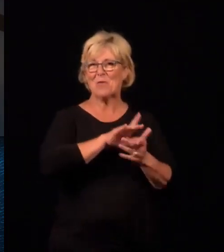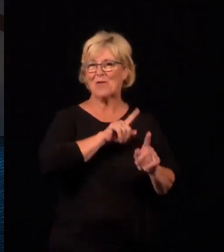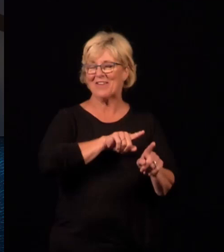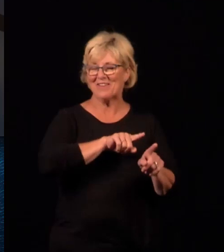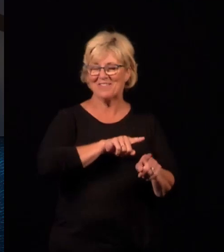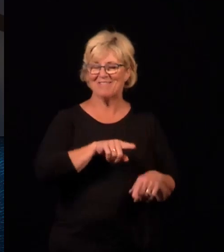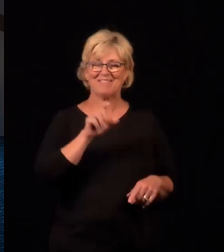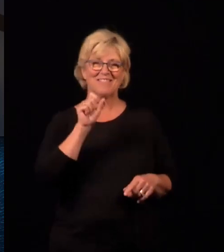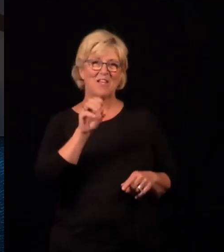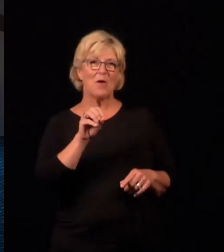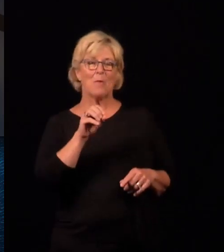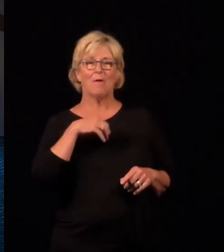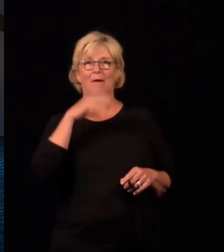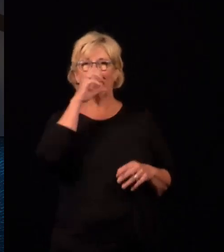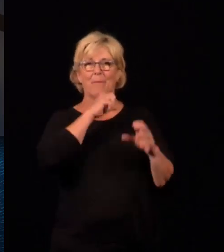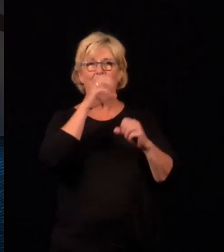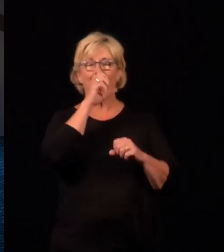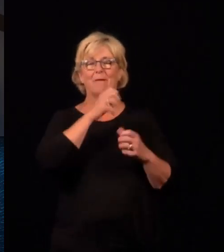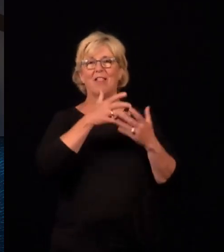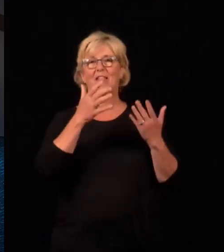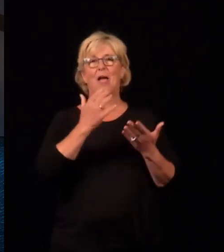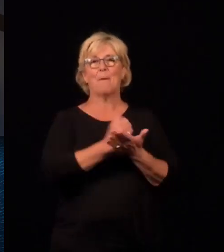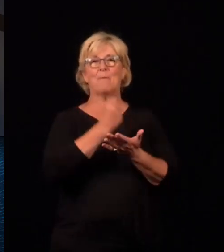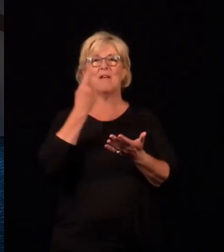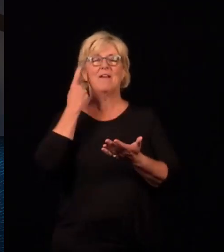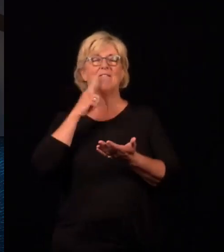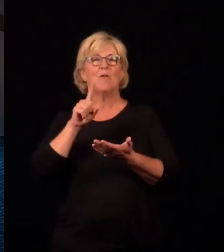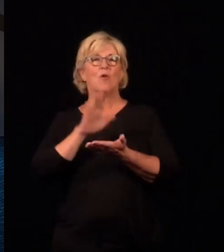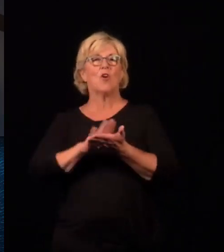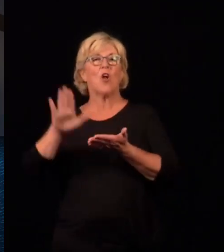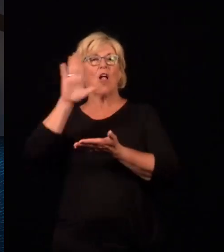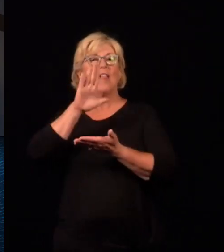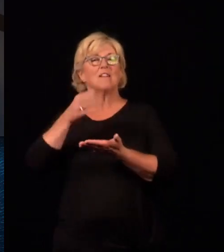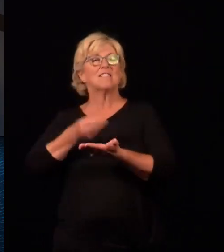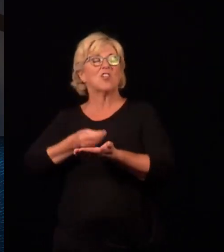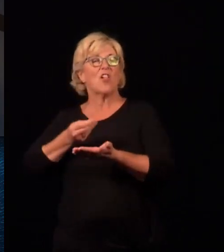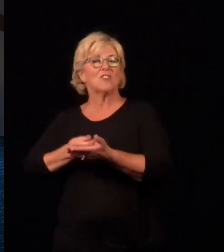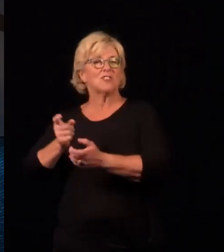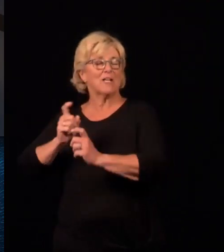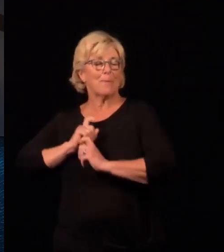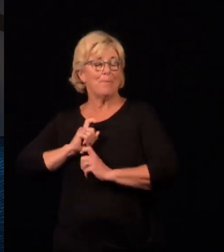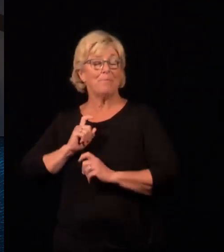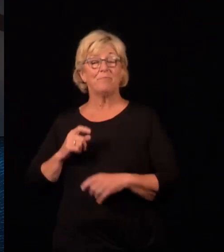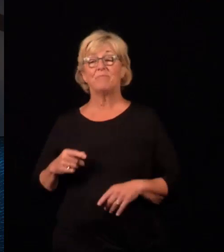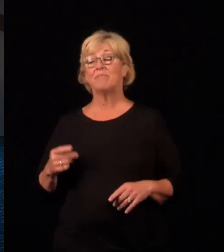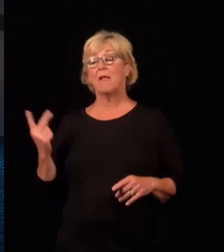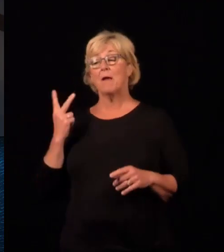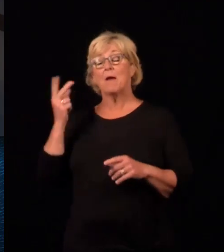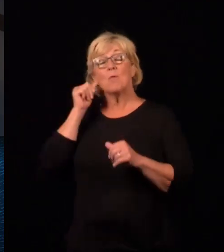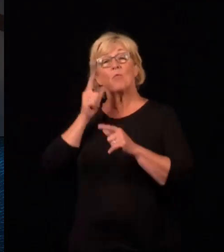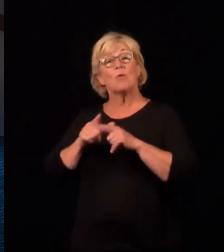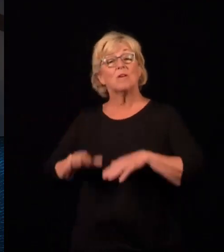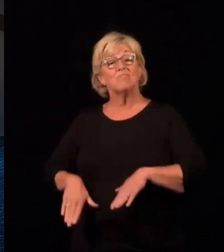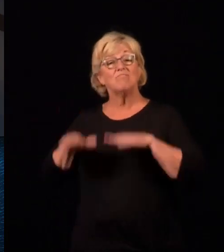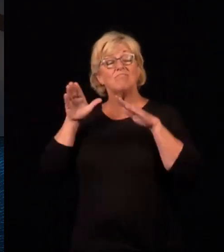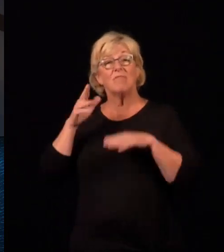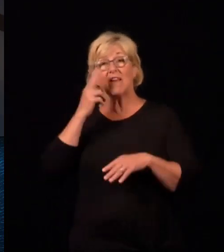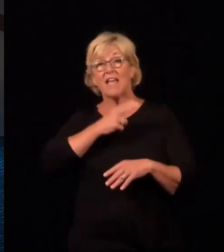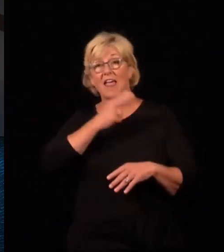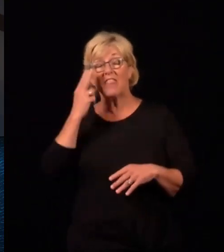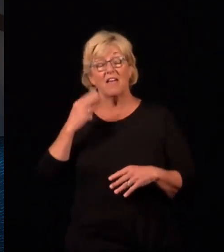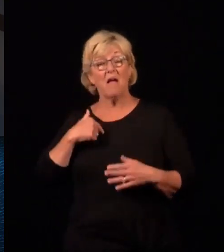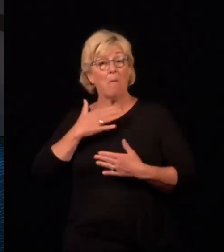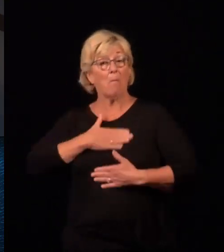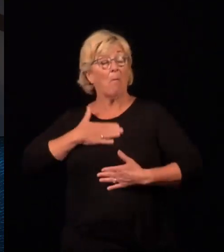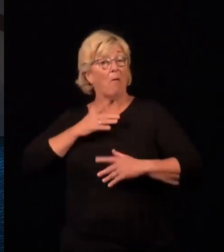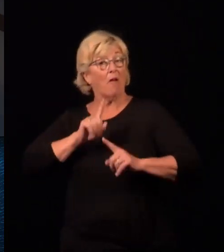school. So I missed a lot of opportunities for scholarships and what have you. My brother and I were brought up Catholic, and I